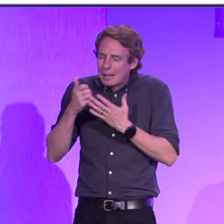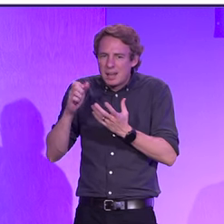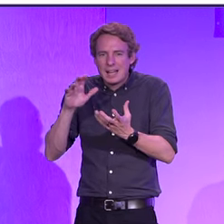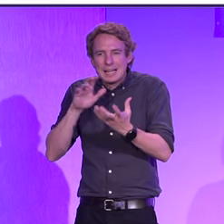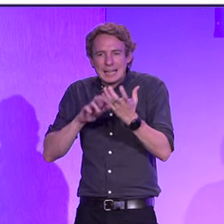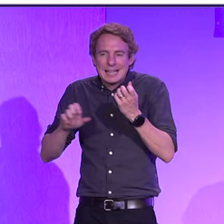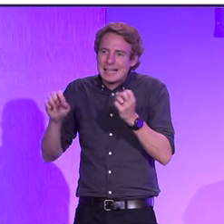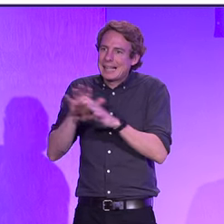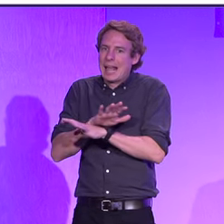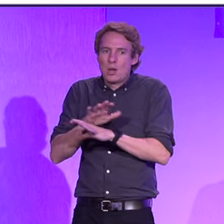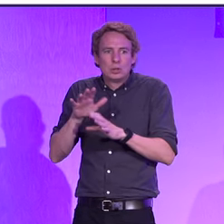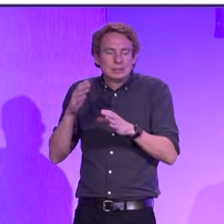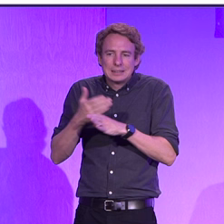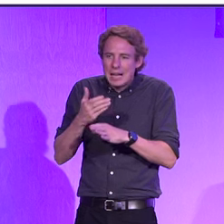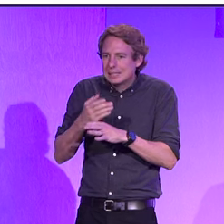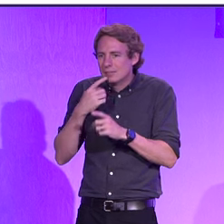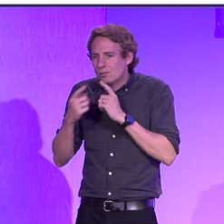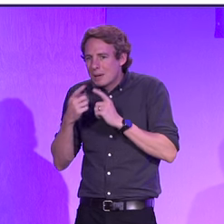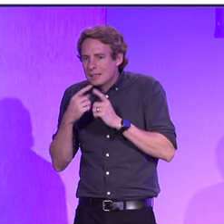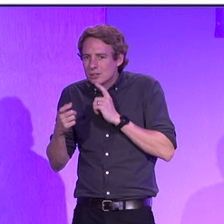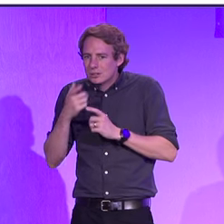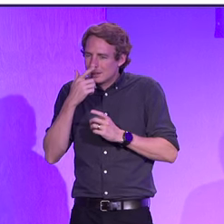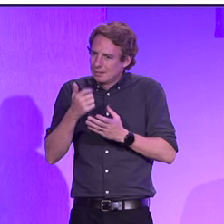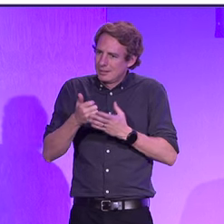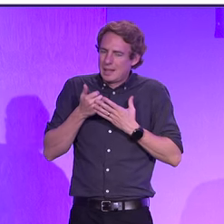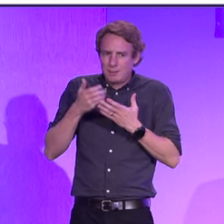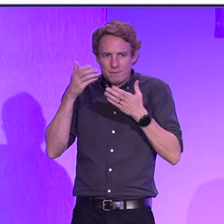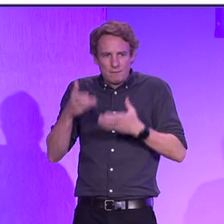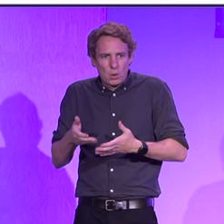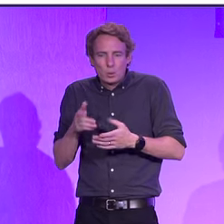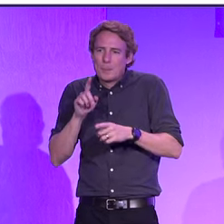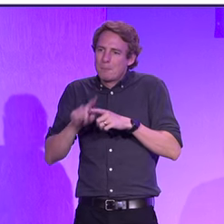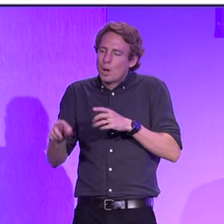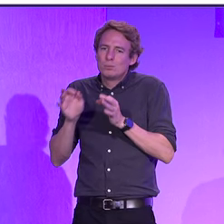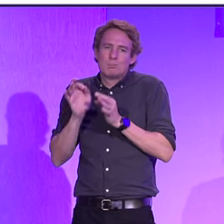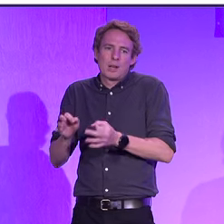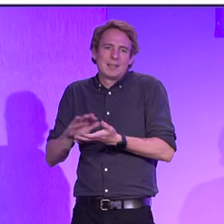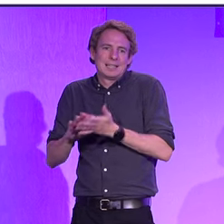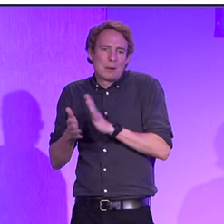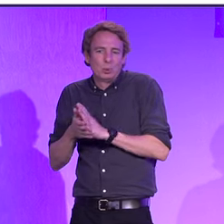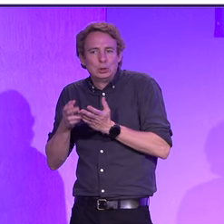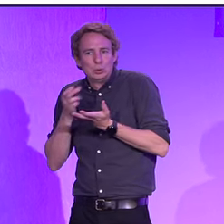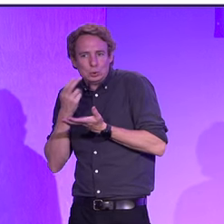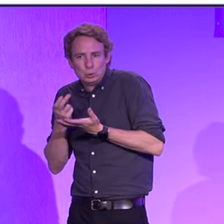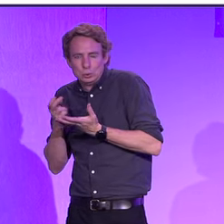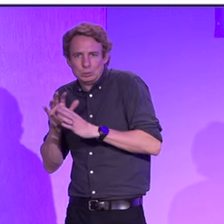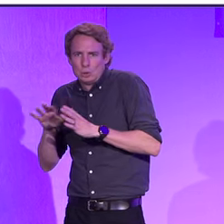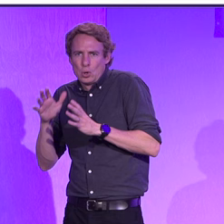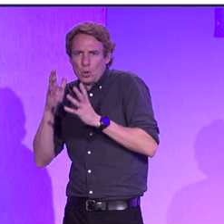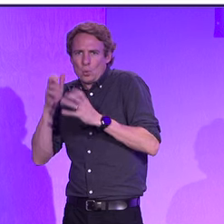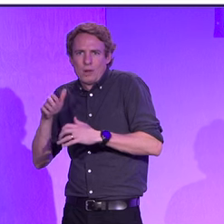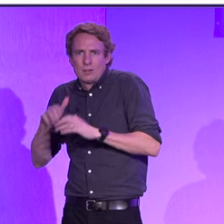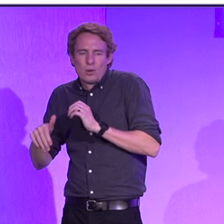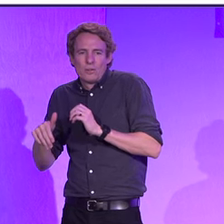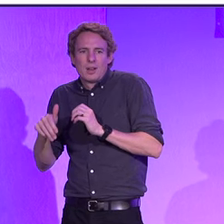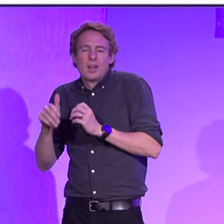and information. So you can really spend all that time focusing on making the most perfect sandwich and soup in the world and not worry about the bread